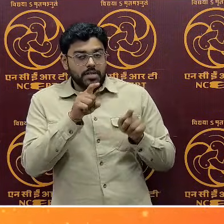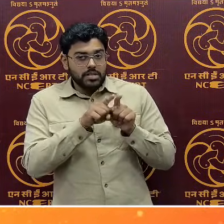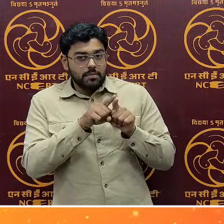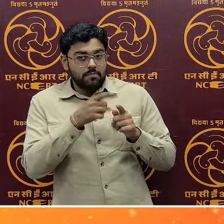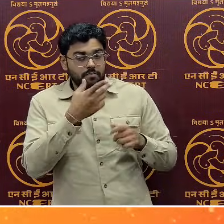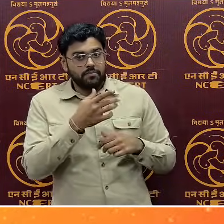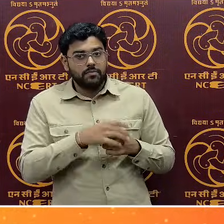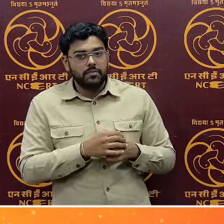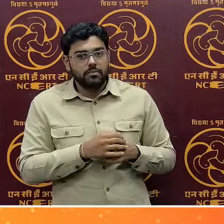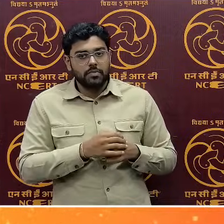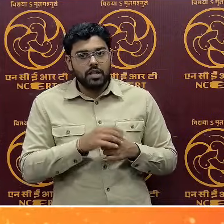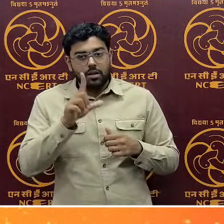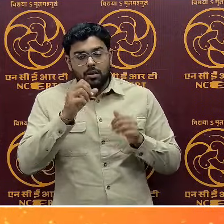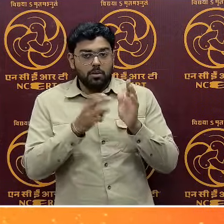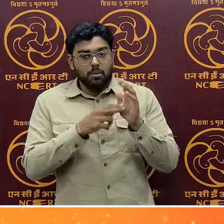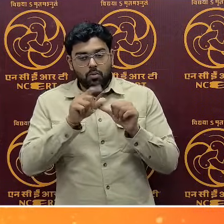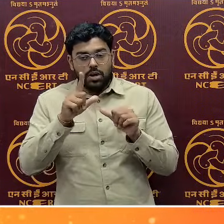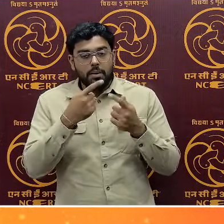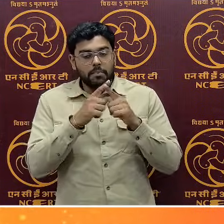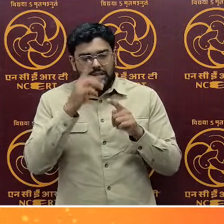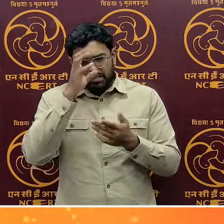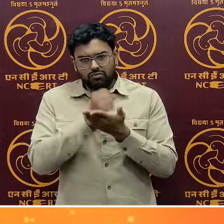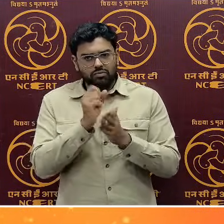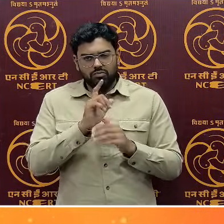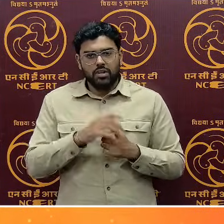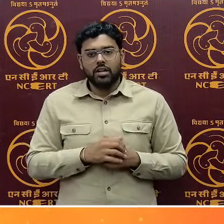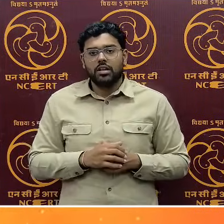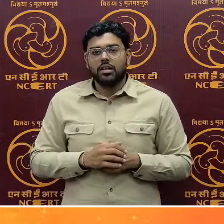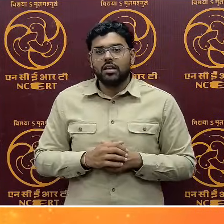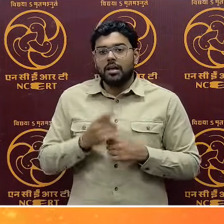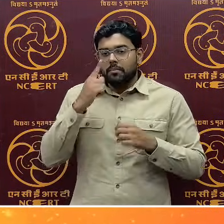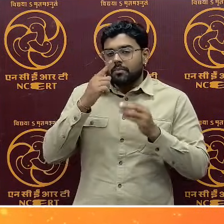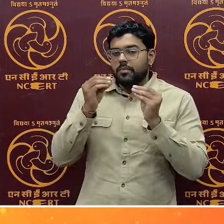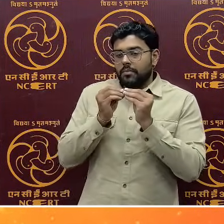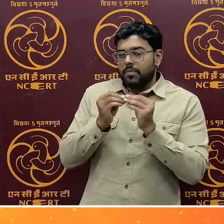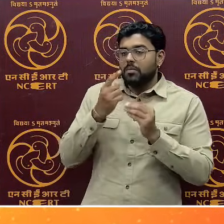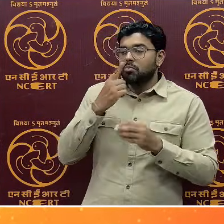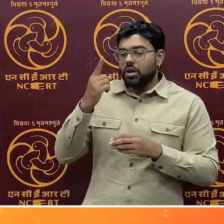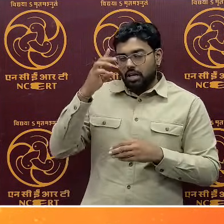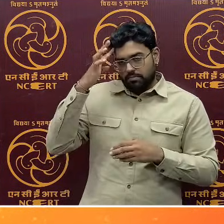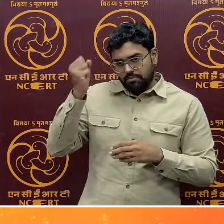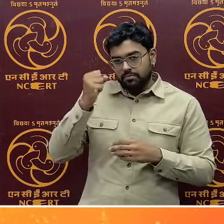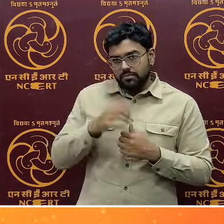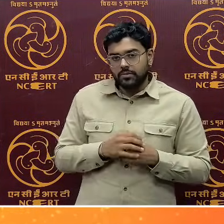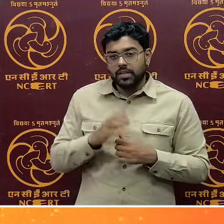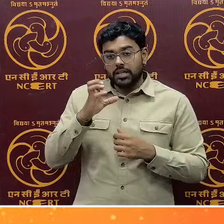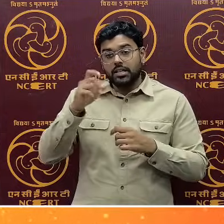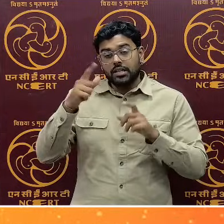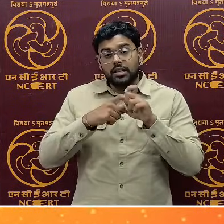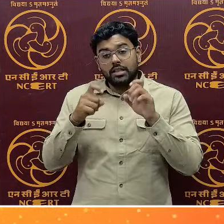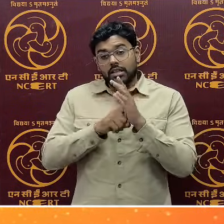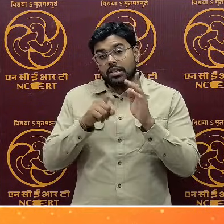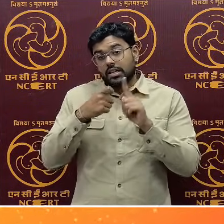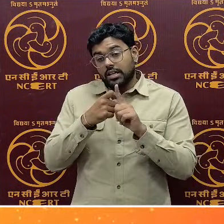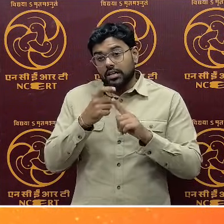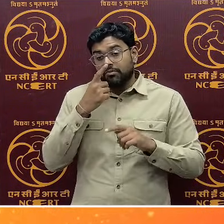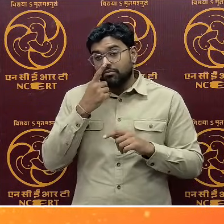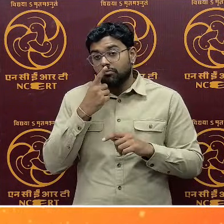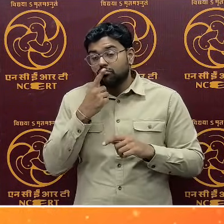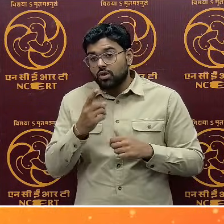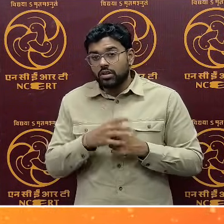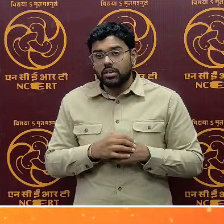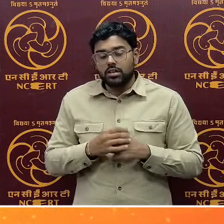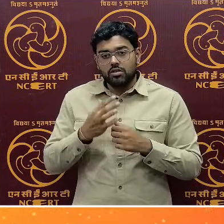wasn't absolutely sure. I remember now, Mrs. Brown said. The clerk refused to